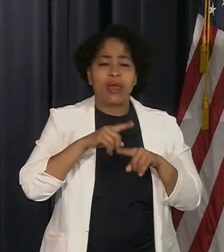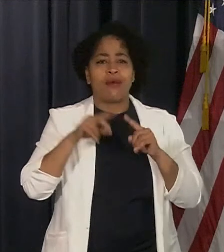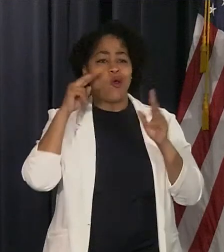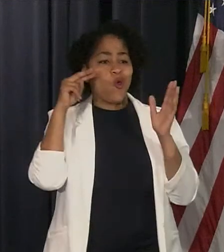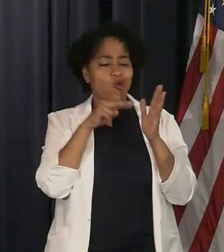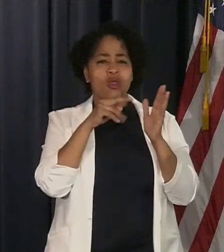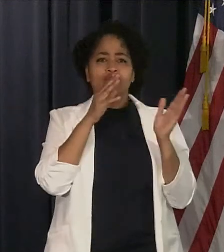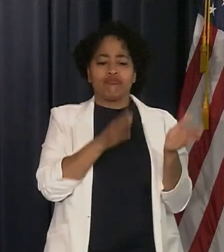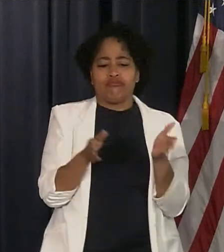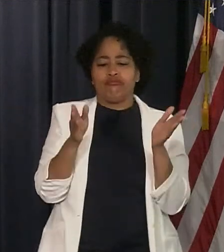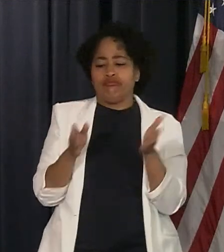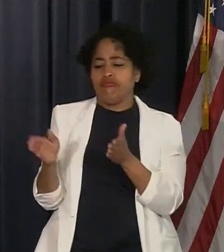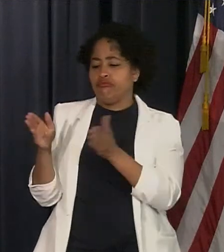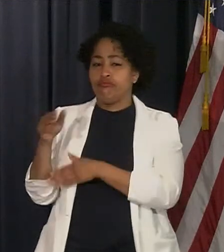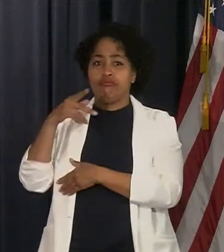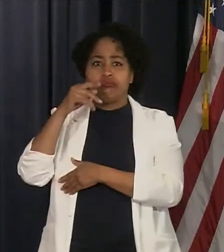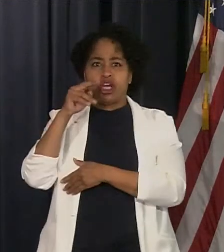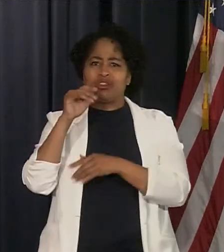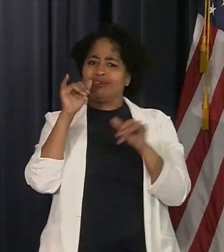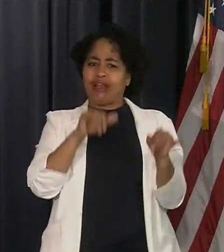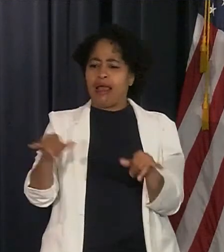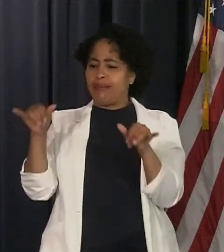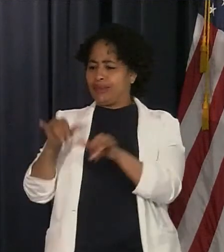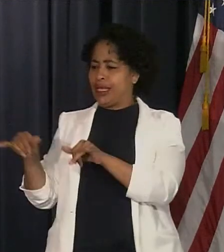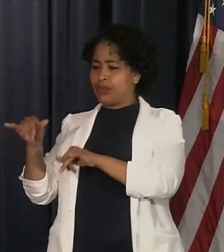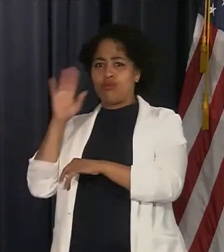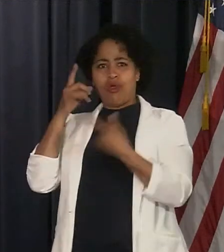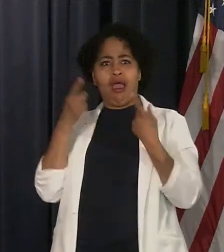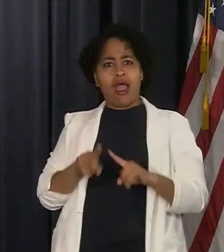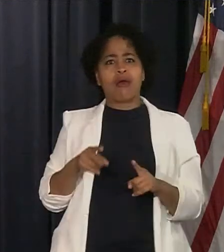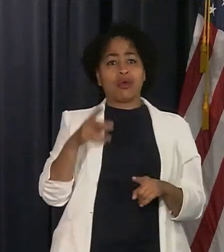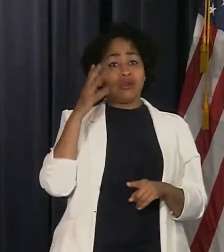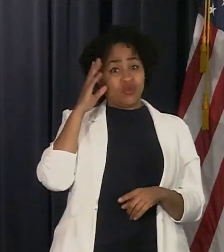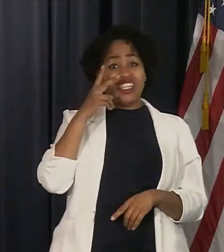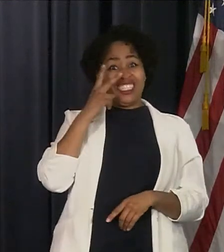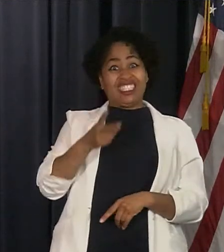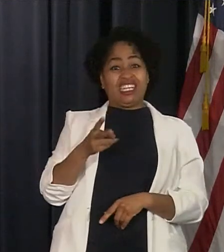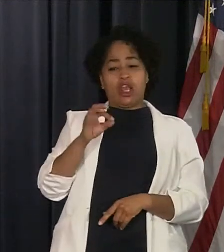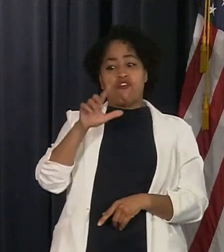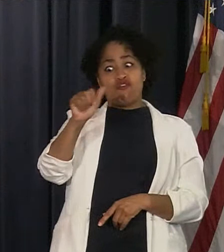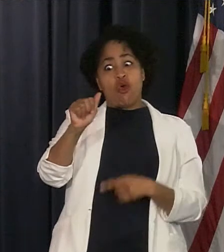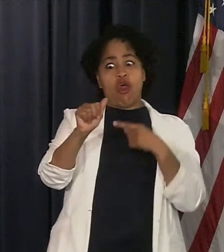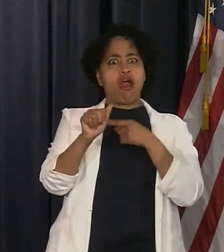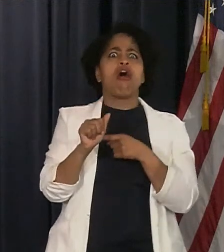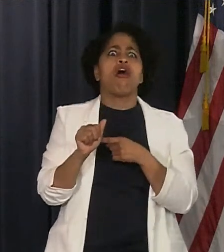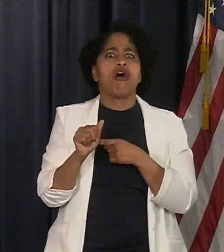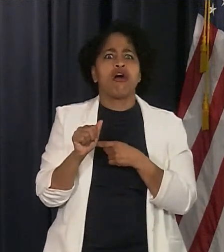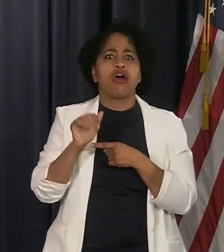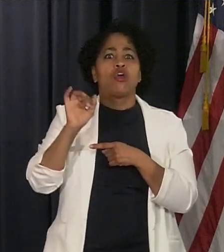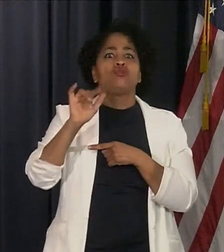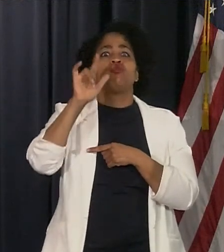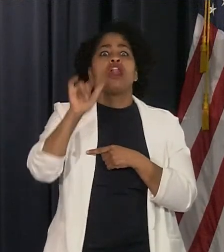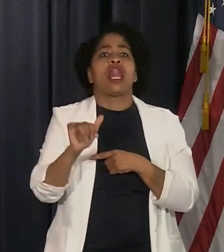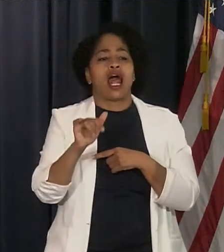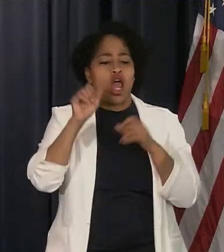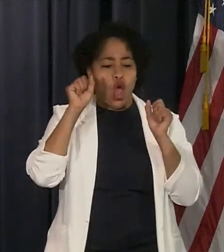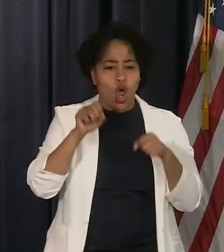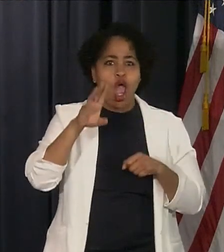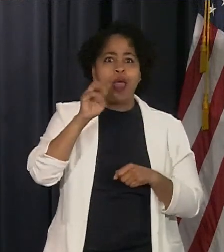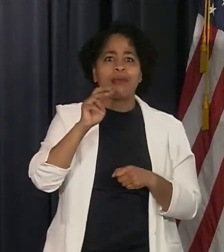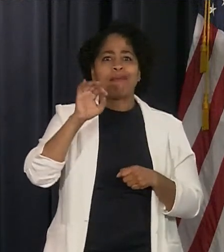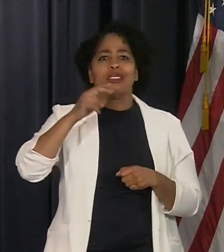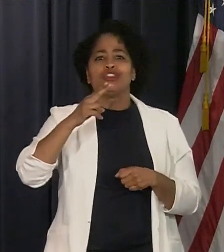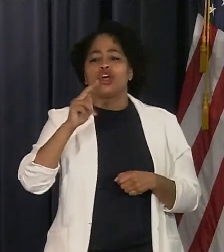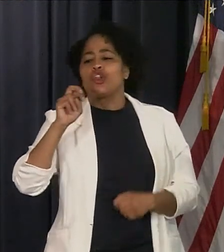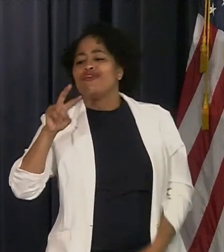over, there is a good degree of likelihood that Florida's July could be Michigan's